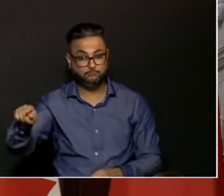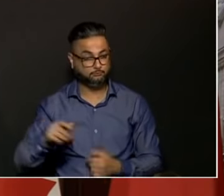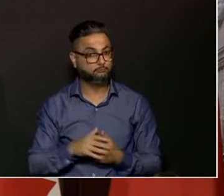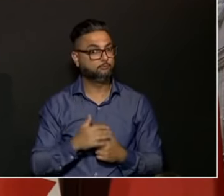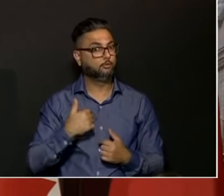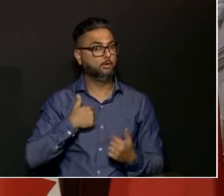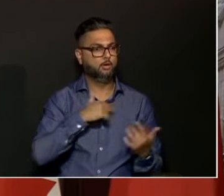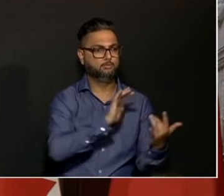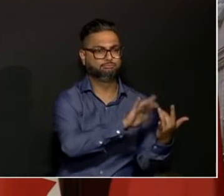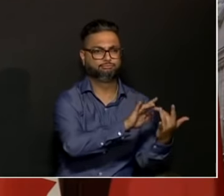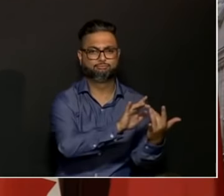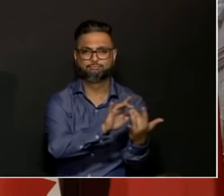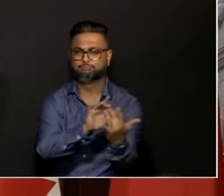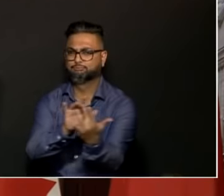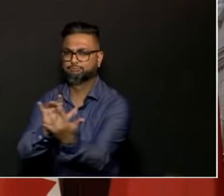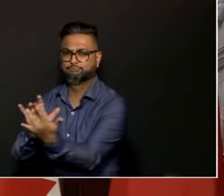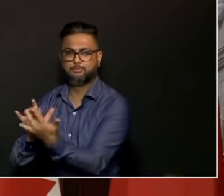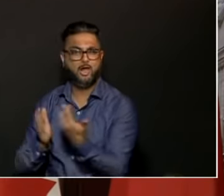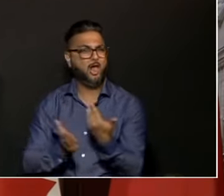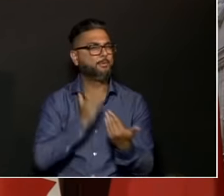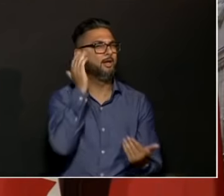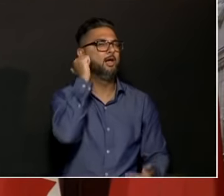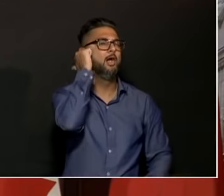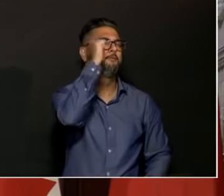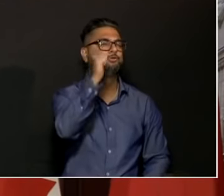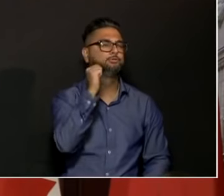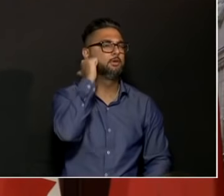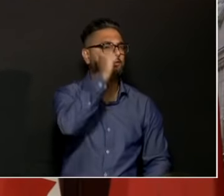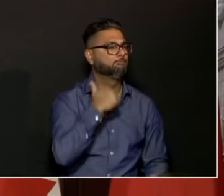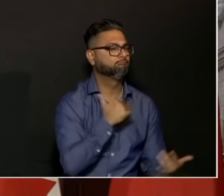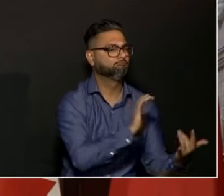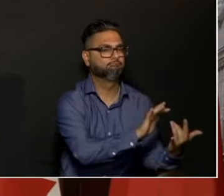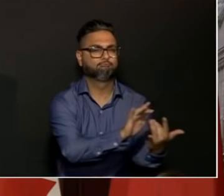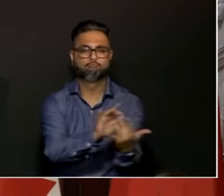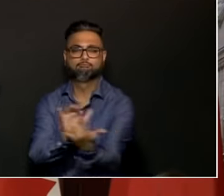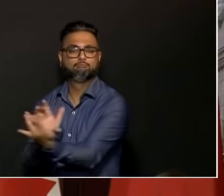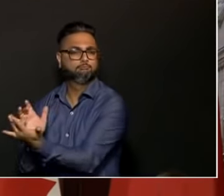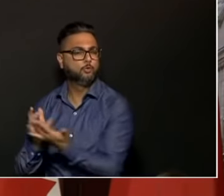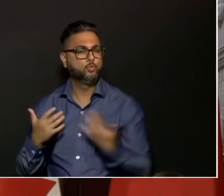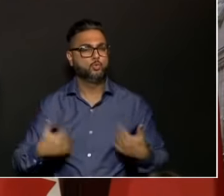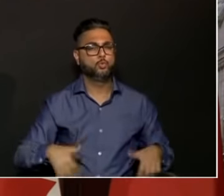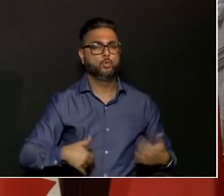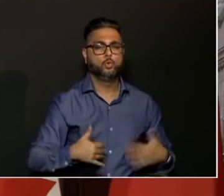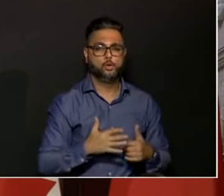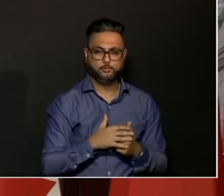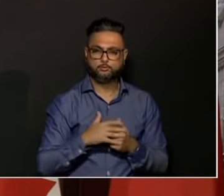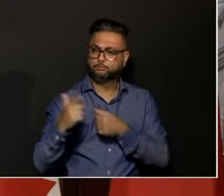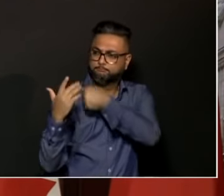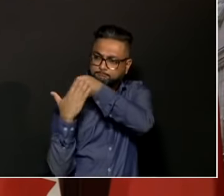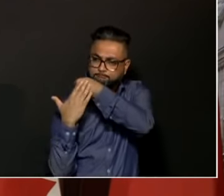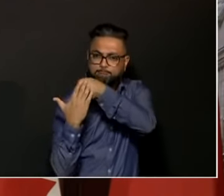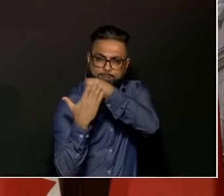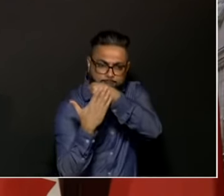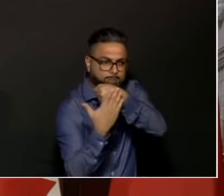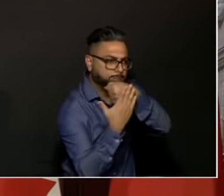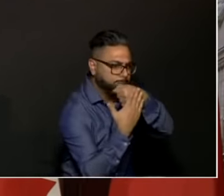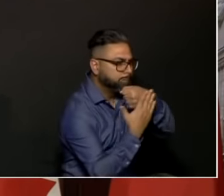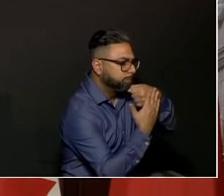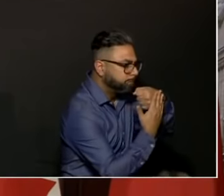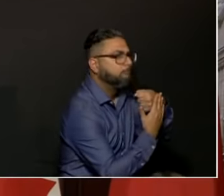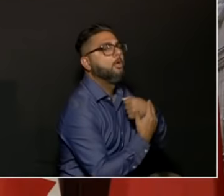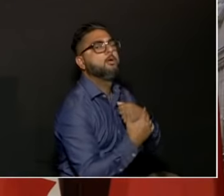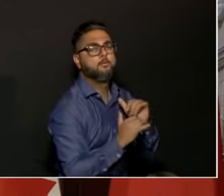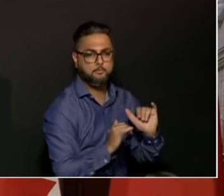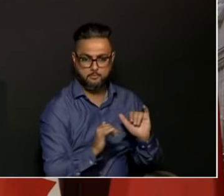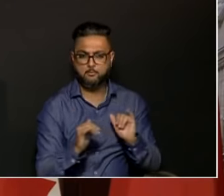dozen mayors around the province, probably more. I'm being conservative, and they give me their advice. I was talking to Mayor Dilkins